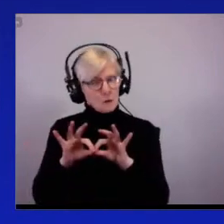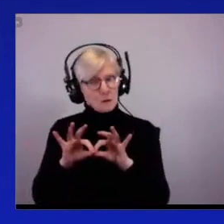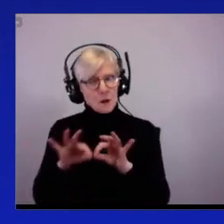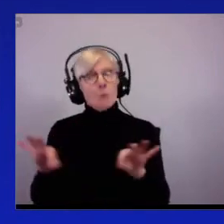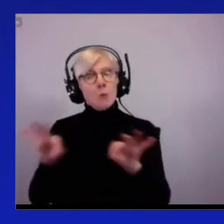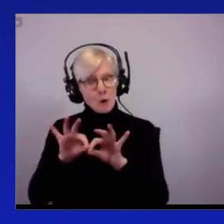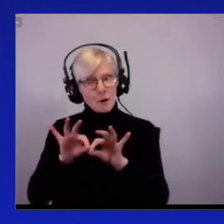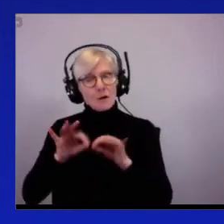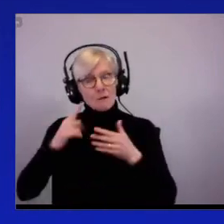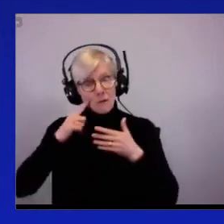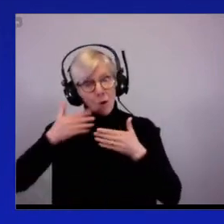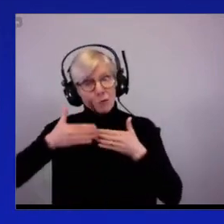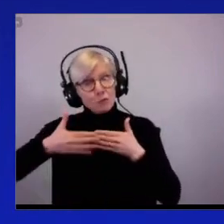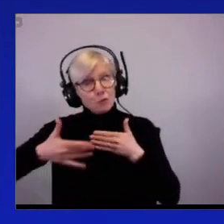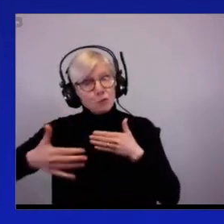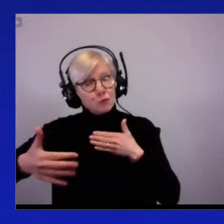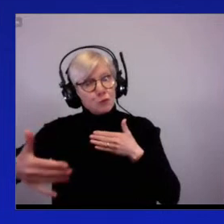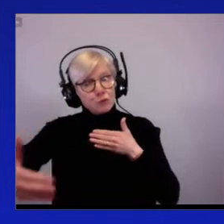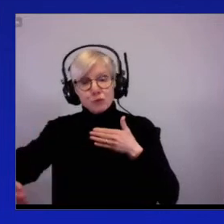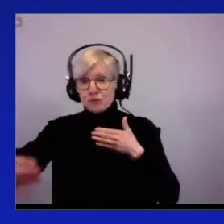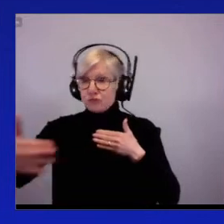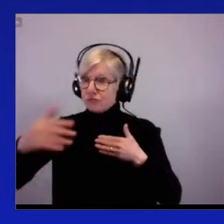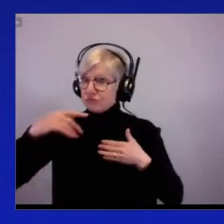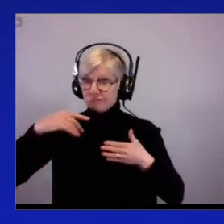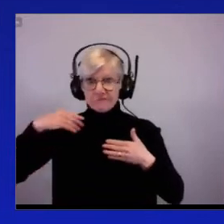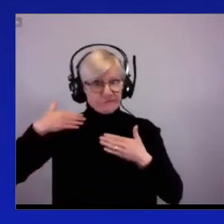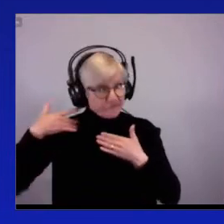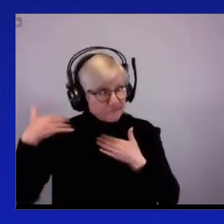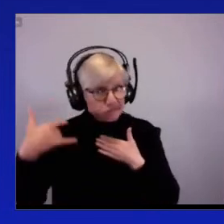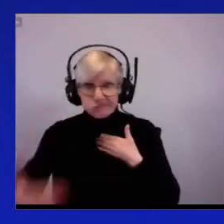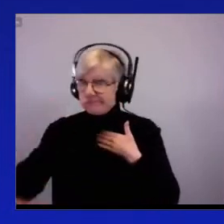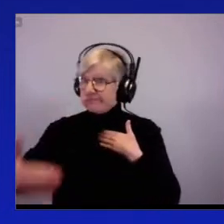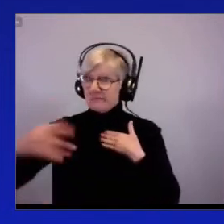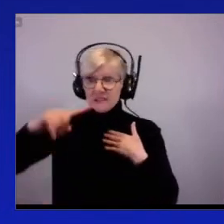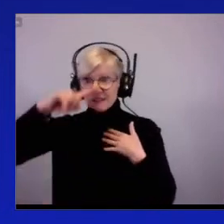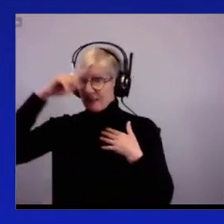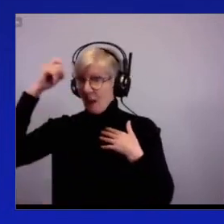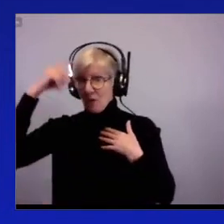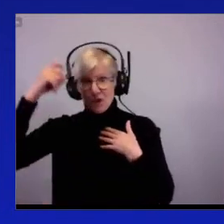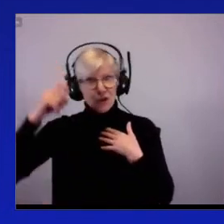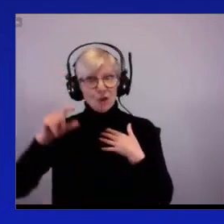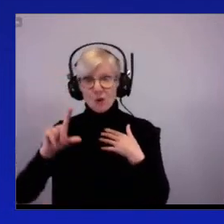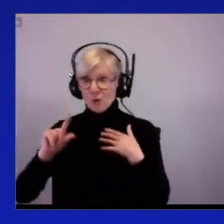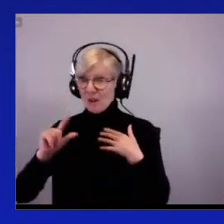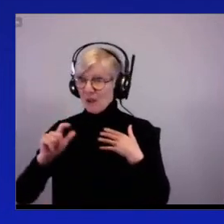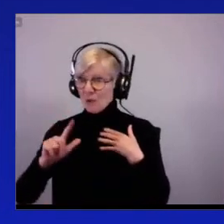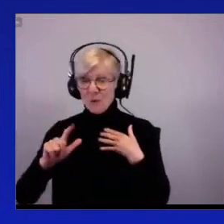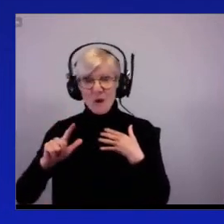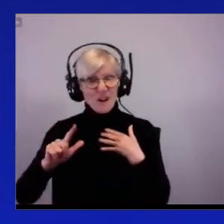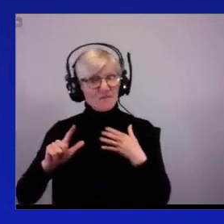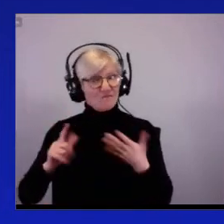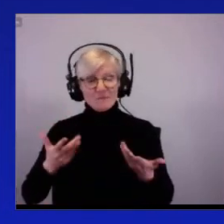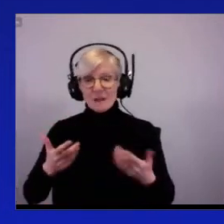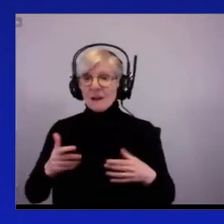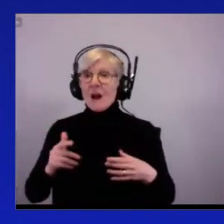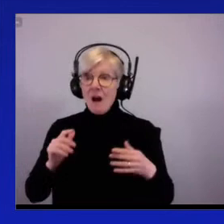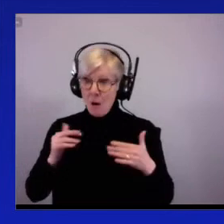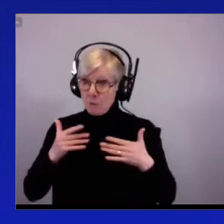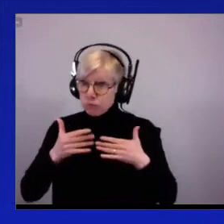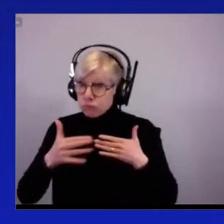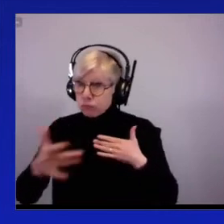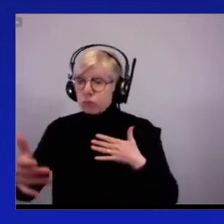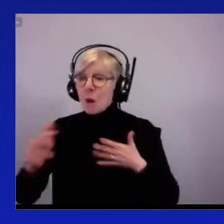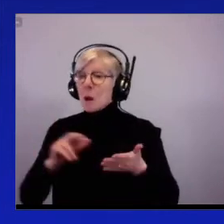many months. I'm saying like at least into the summer until we can get 60, 70